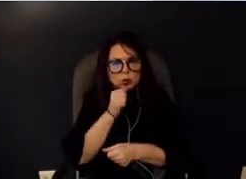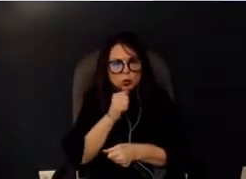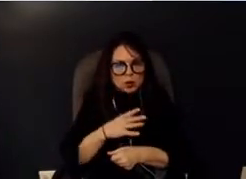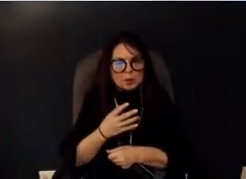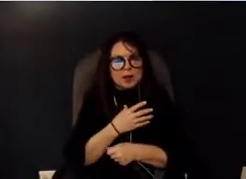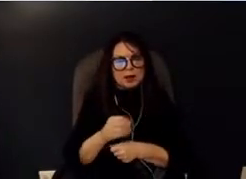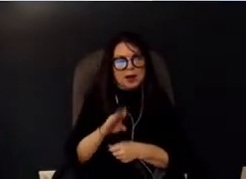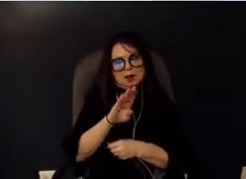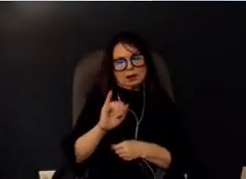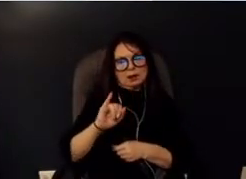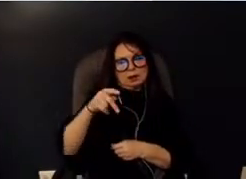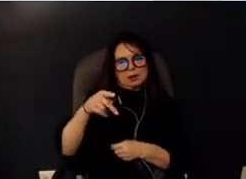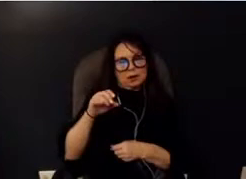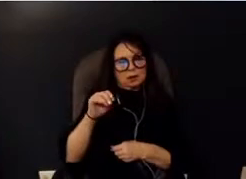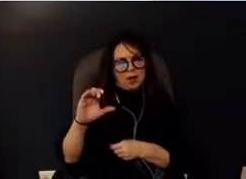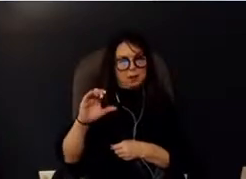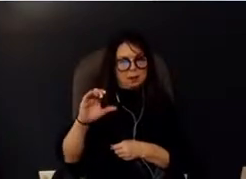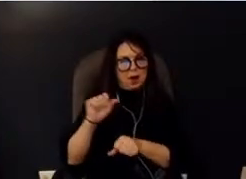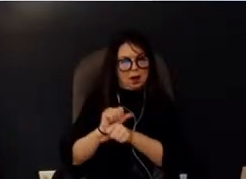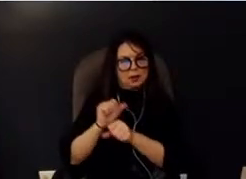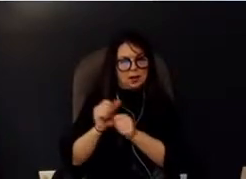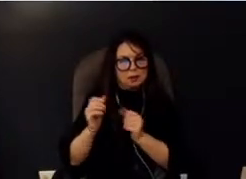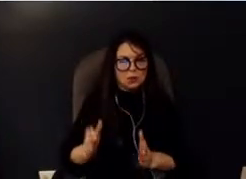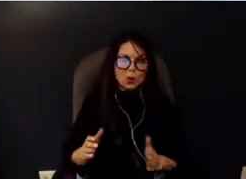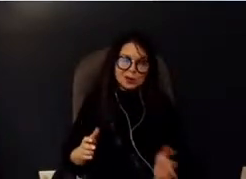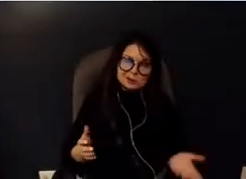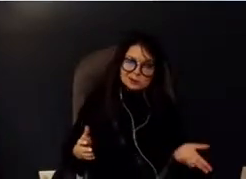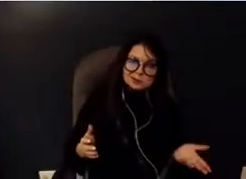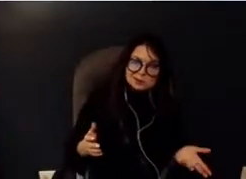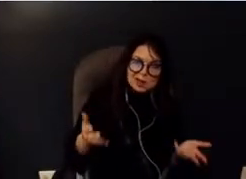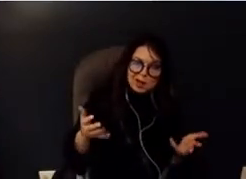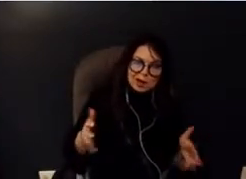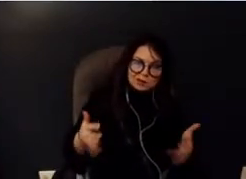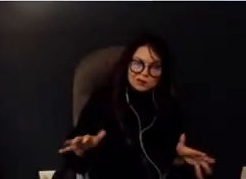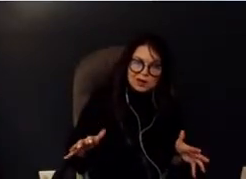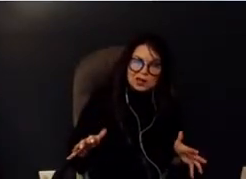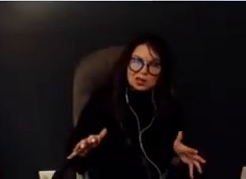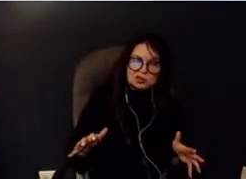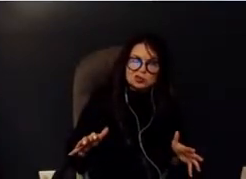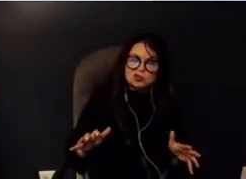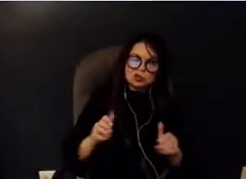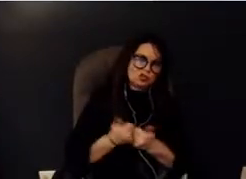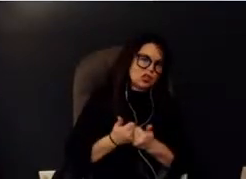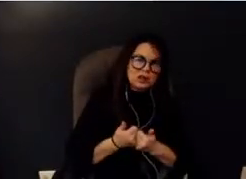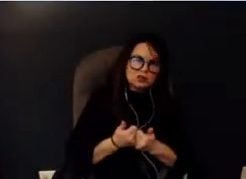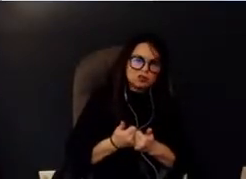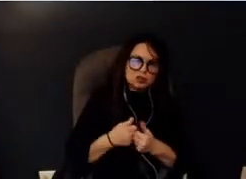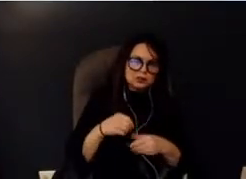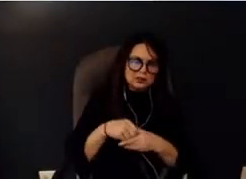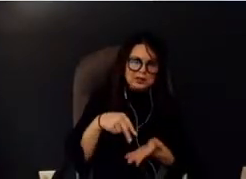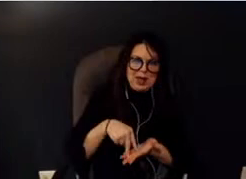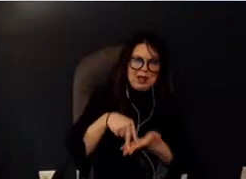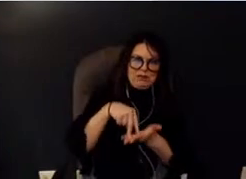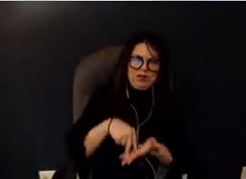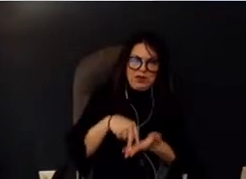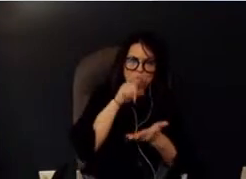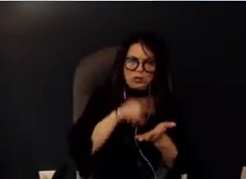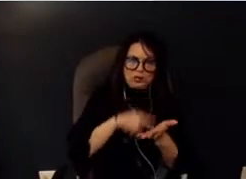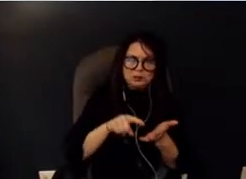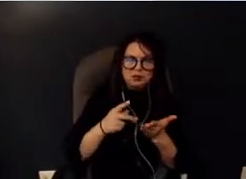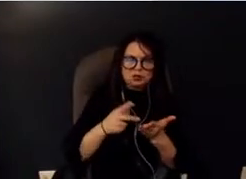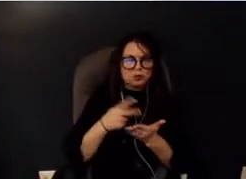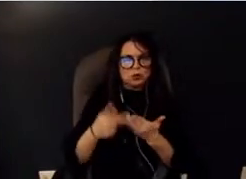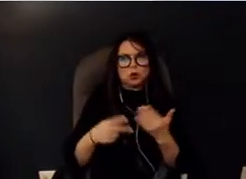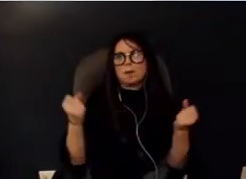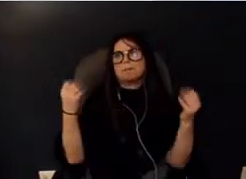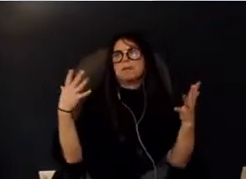had significant challenges in the elevator inspections program for years now. We have been working with human resources over the